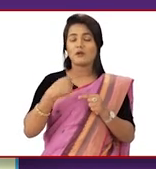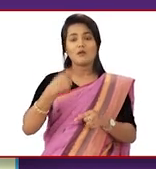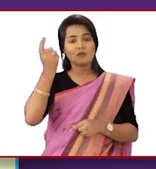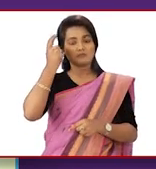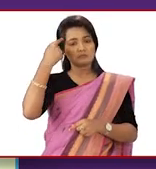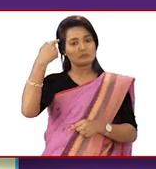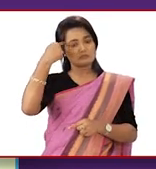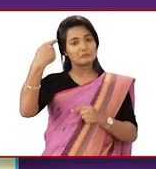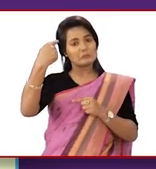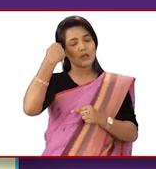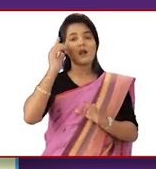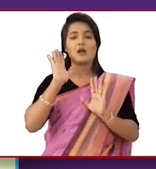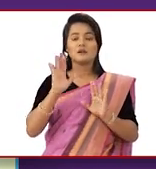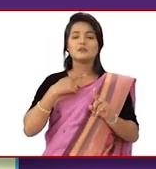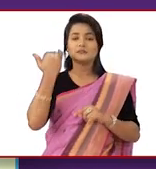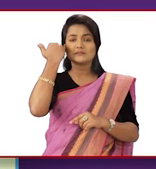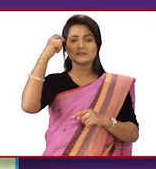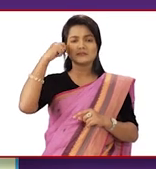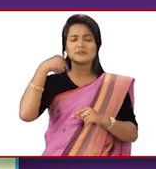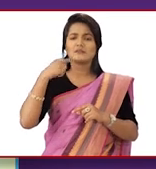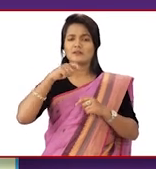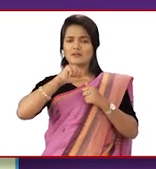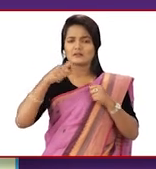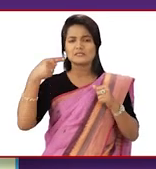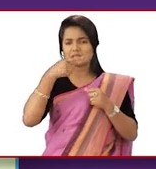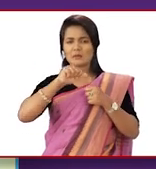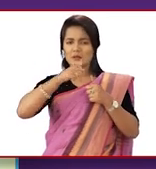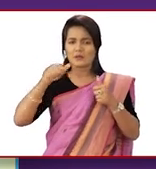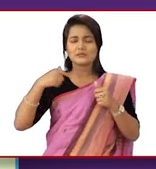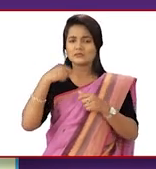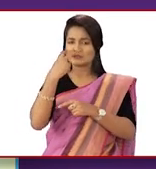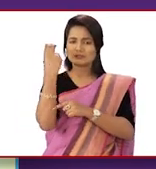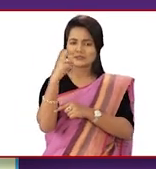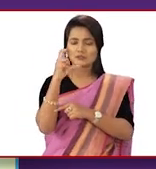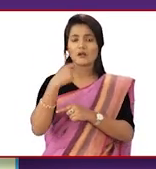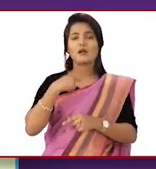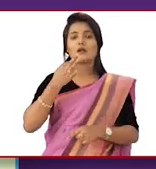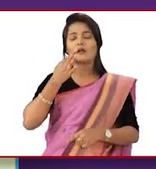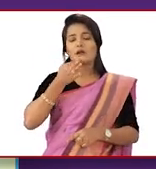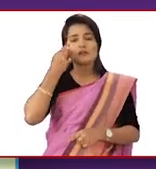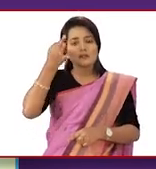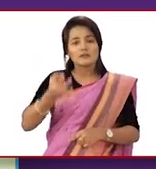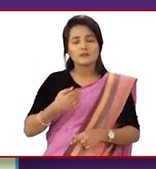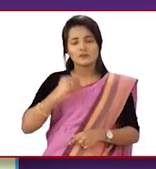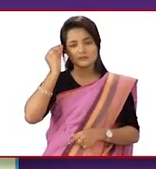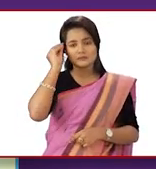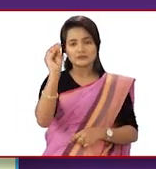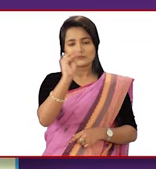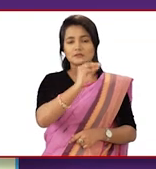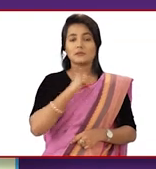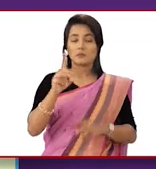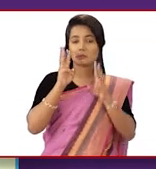head. You know, when we were in advertising, when I'm doing a pitching or telling a story, my client, obviously a male